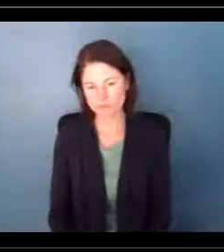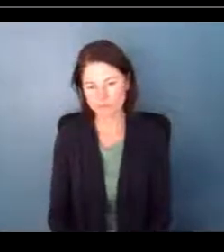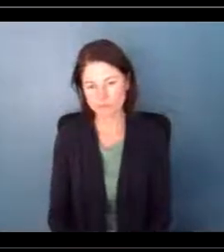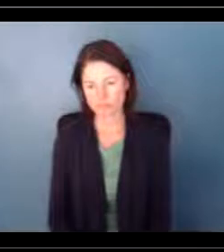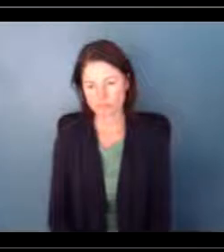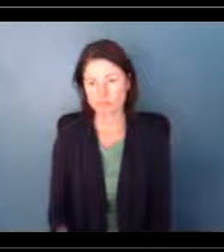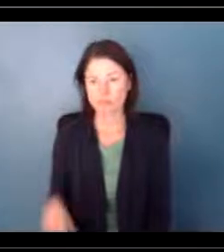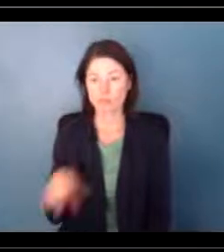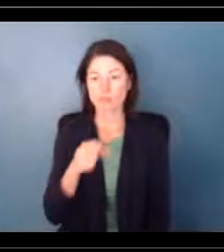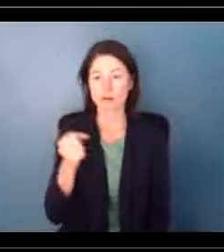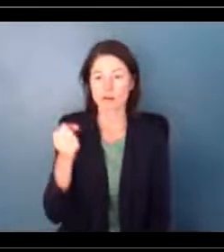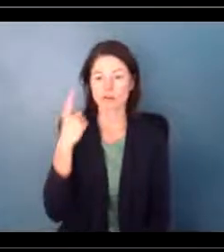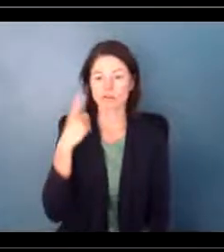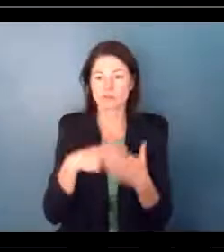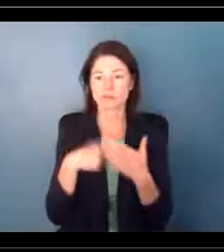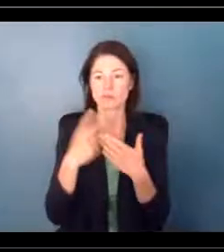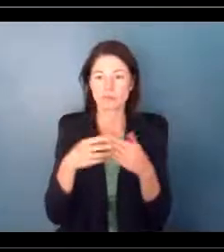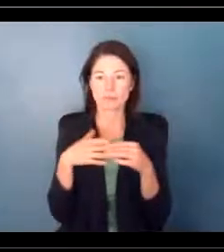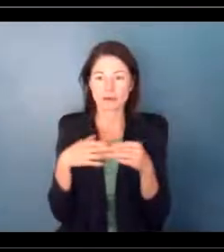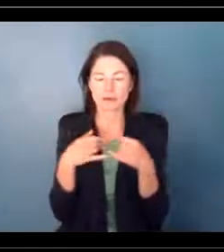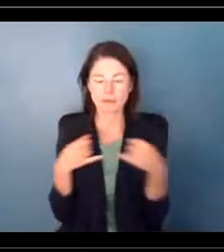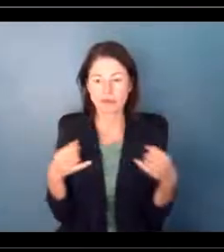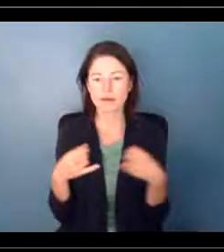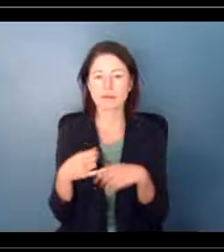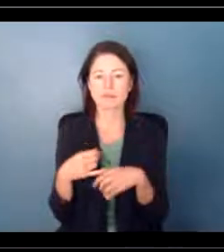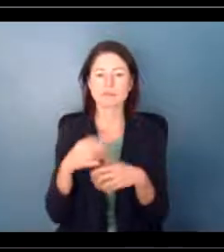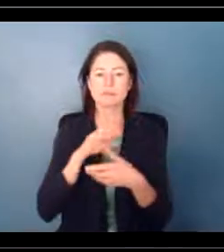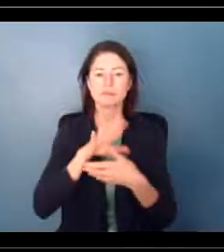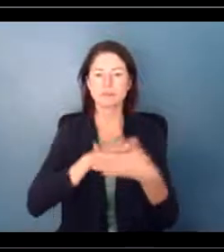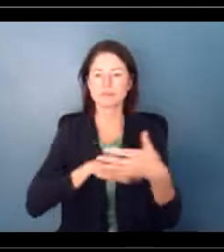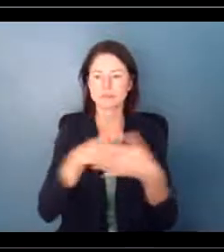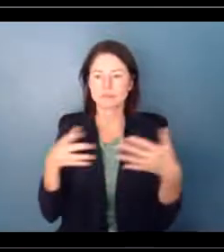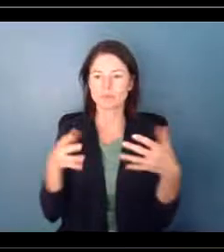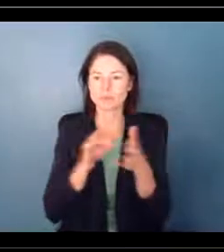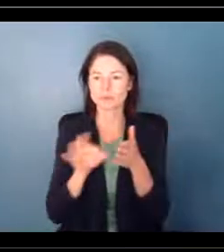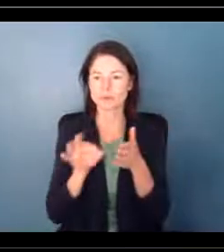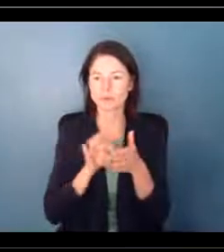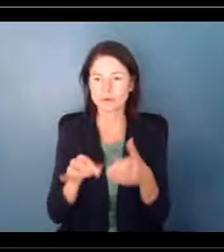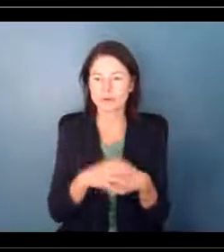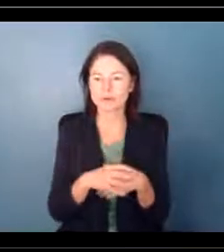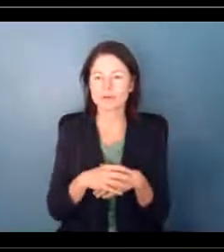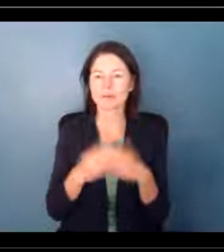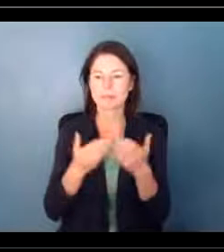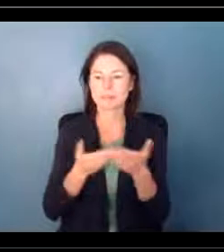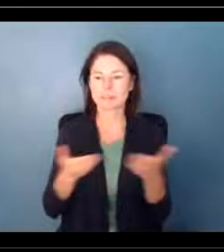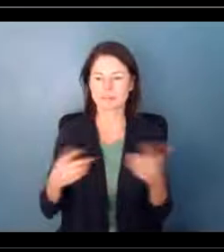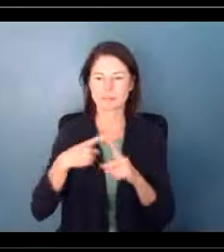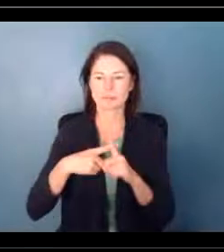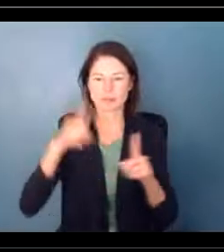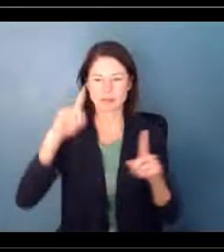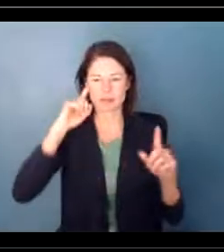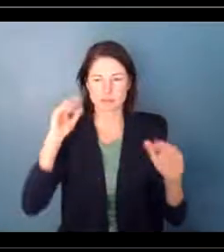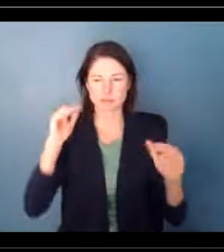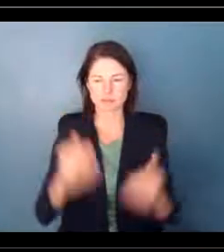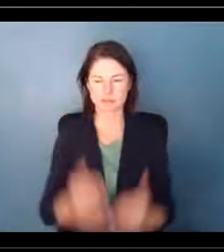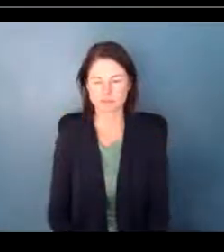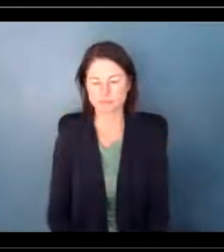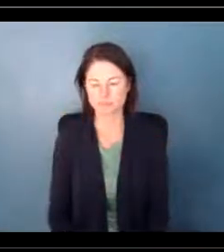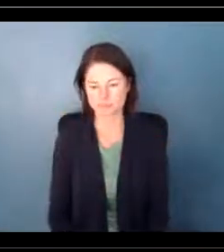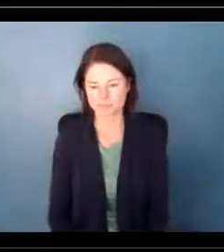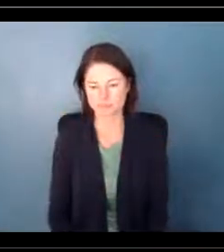program guidelines, the scoring rubrics, evaluation materials, as well as expectations.